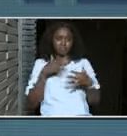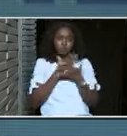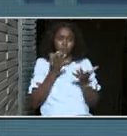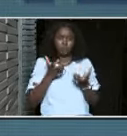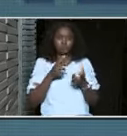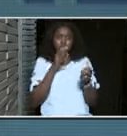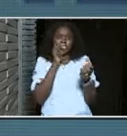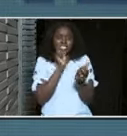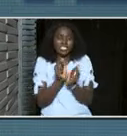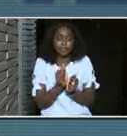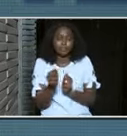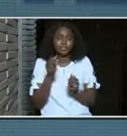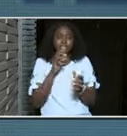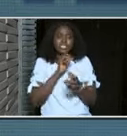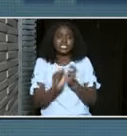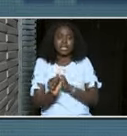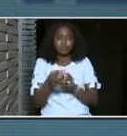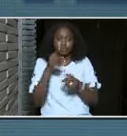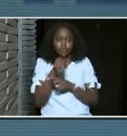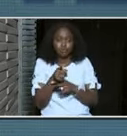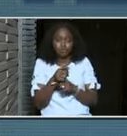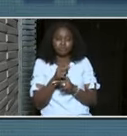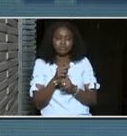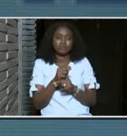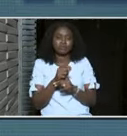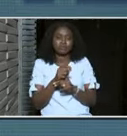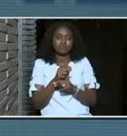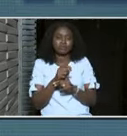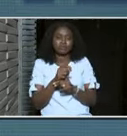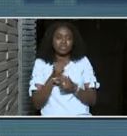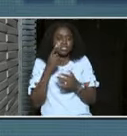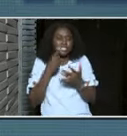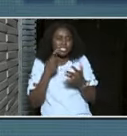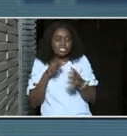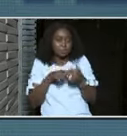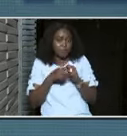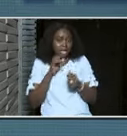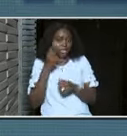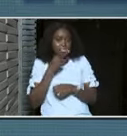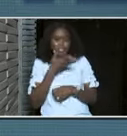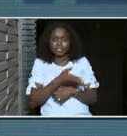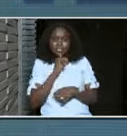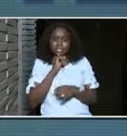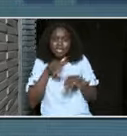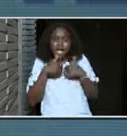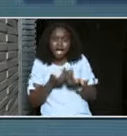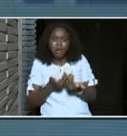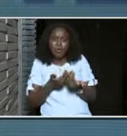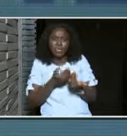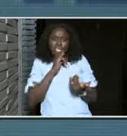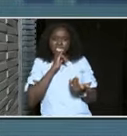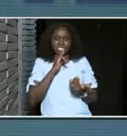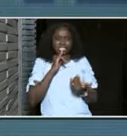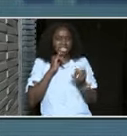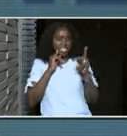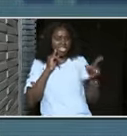you. So the lapse I found there is that how is he going to secure